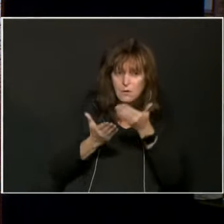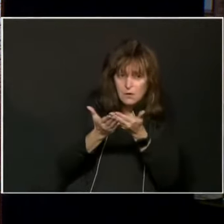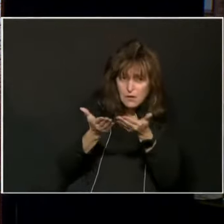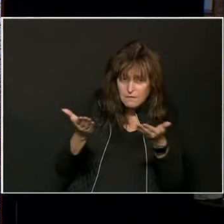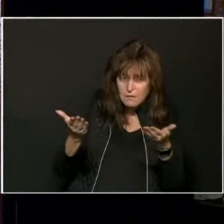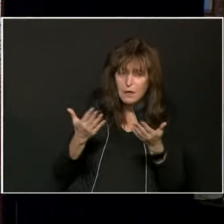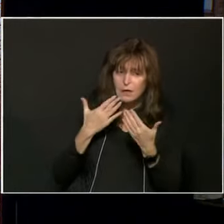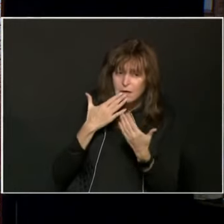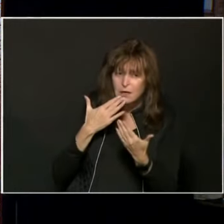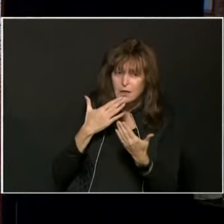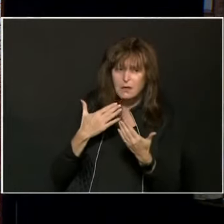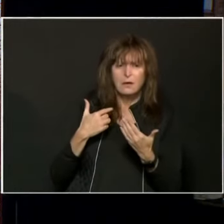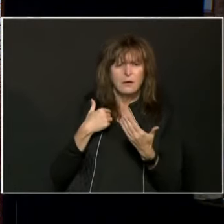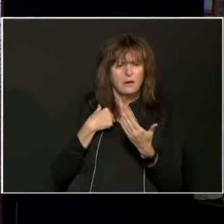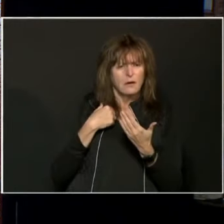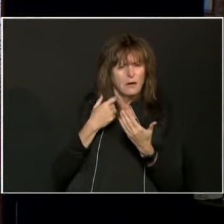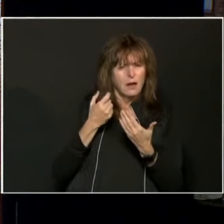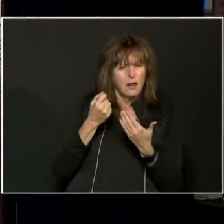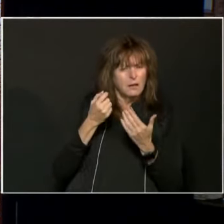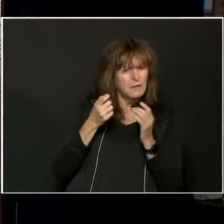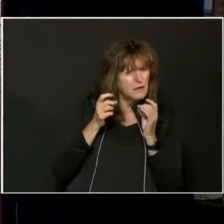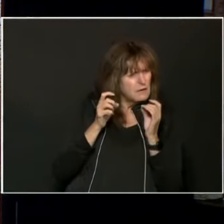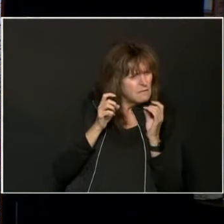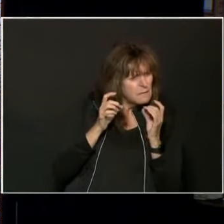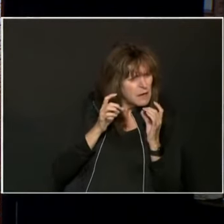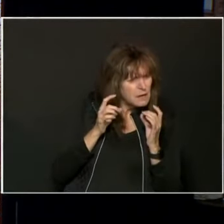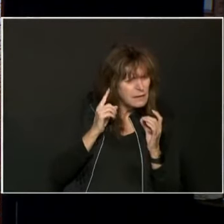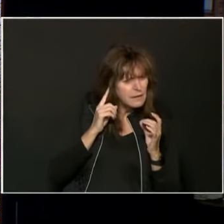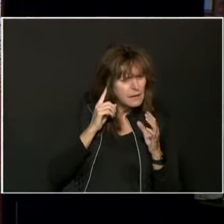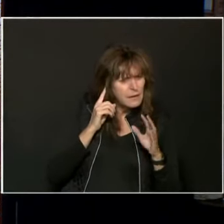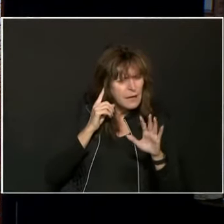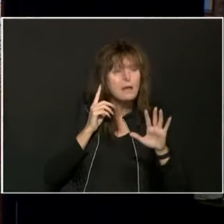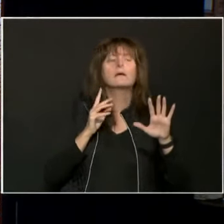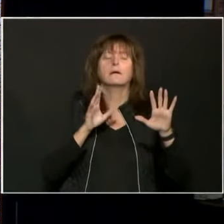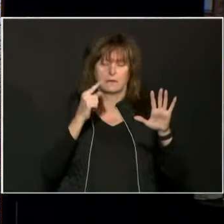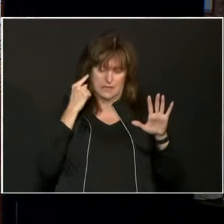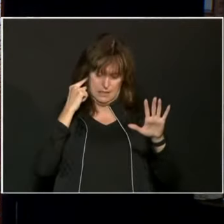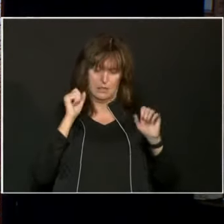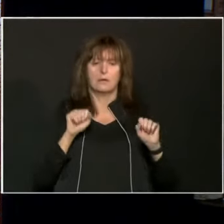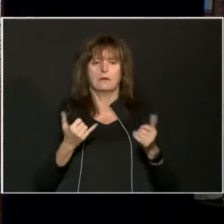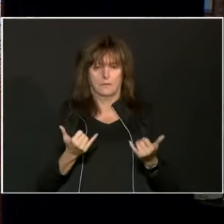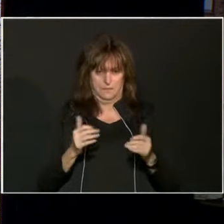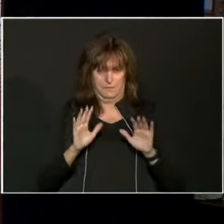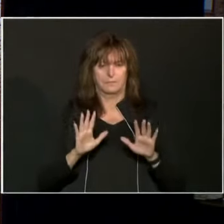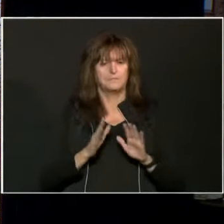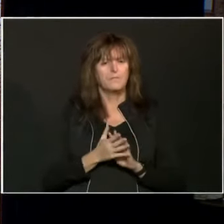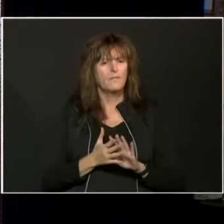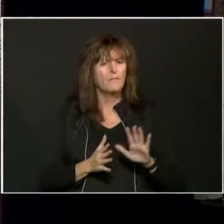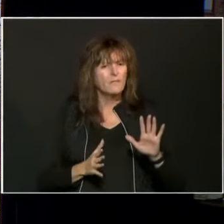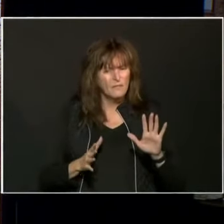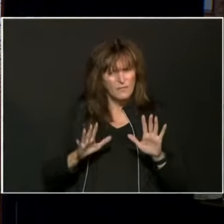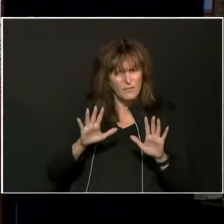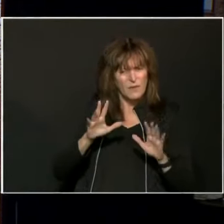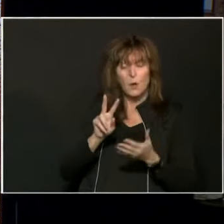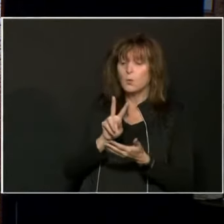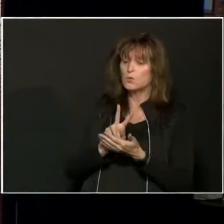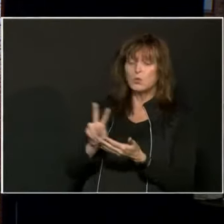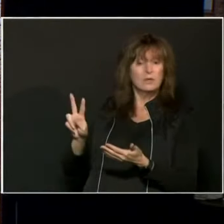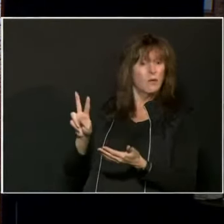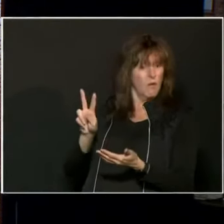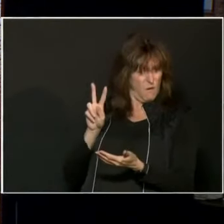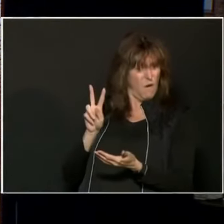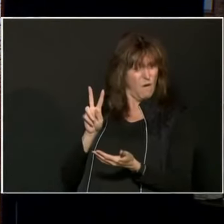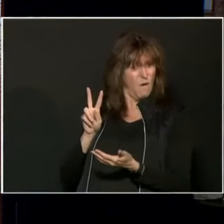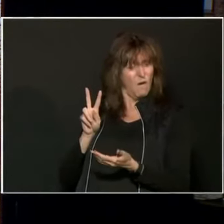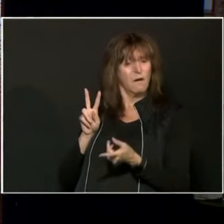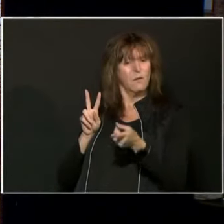feedback. Let me start that again. Thank you for taking my question today. I'm wondering if you could provide some clarity. So 2 weeks ago, when you all unveiled the province's modeling